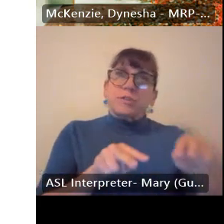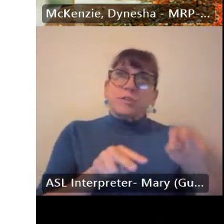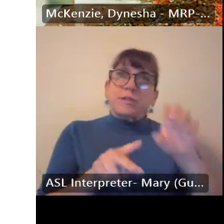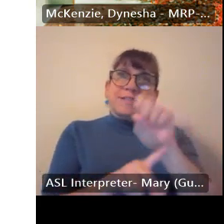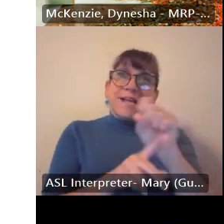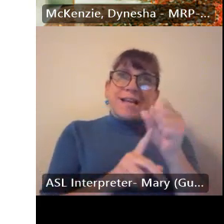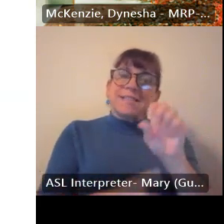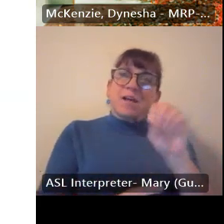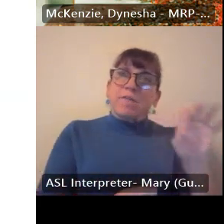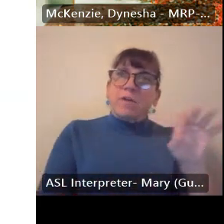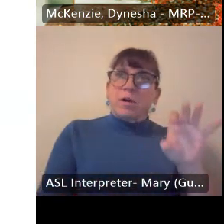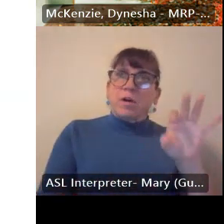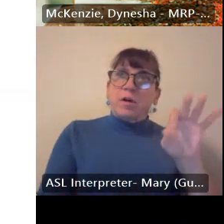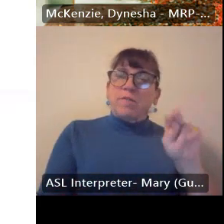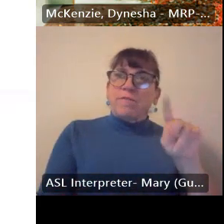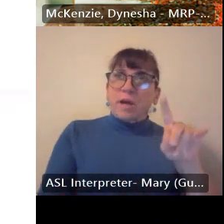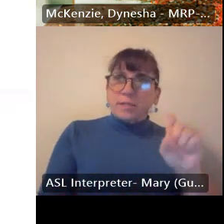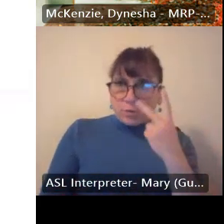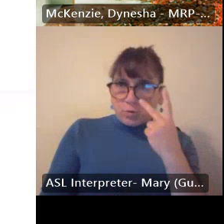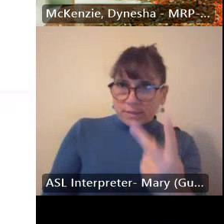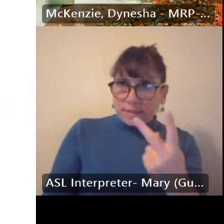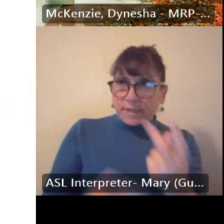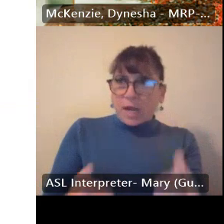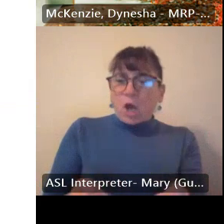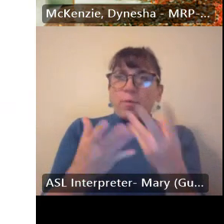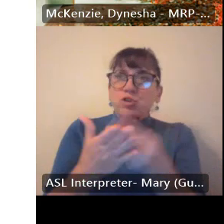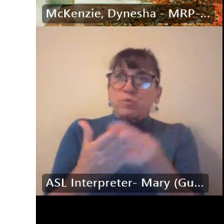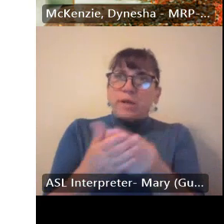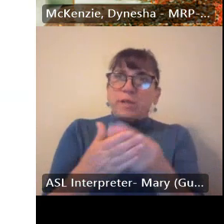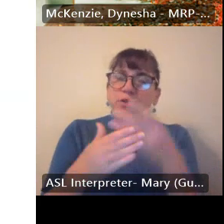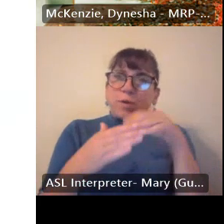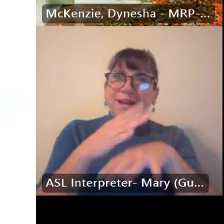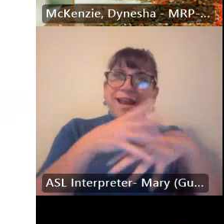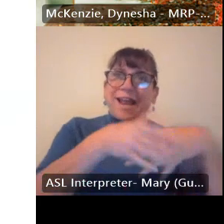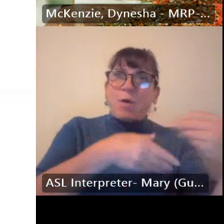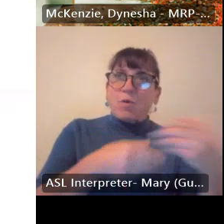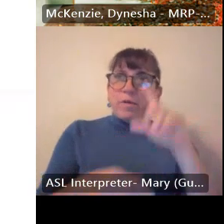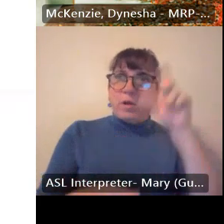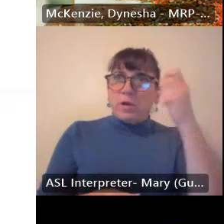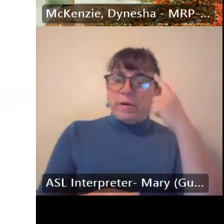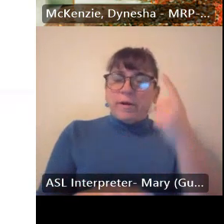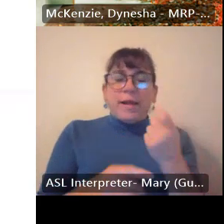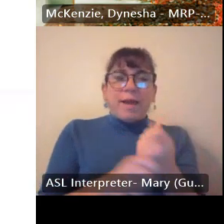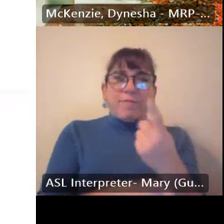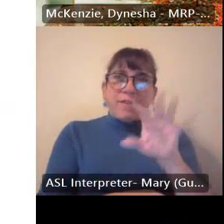is going into and out of the government during the fiscal year.